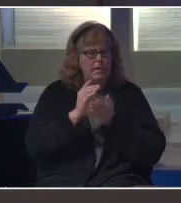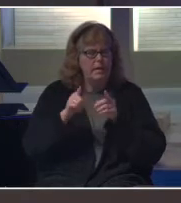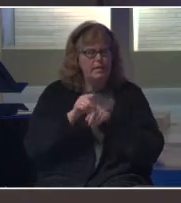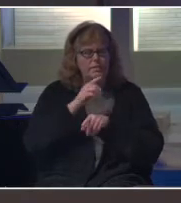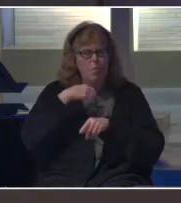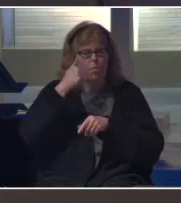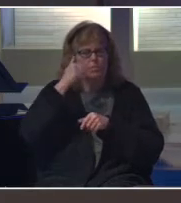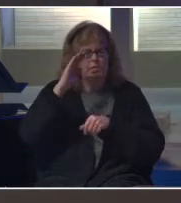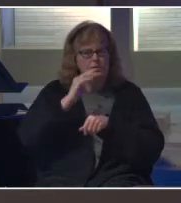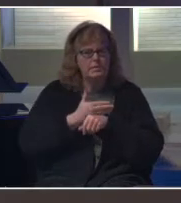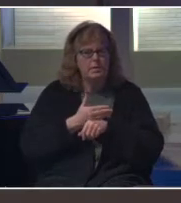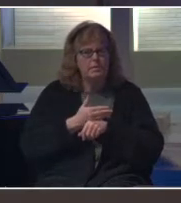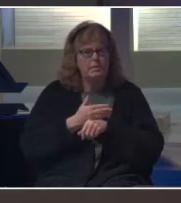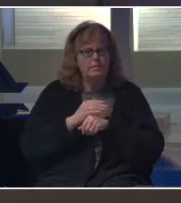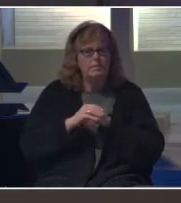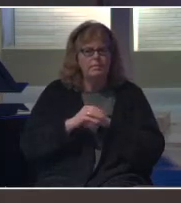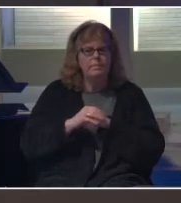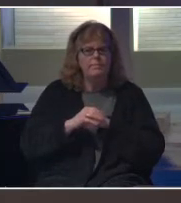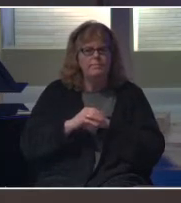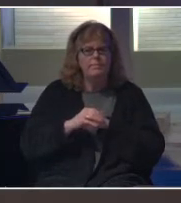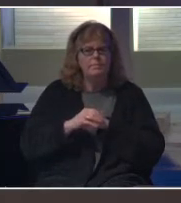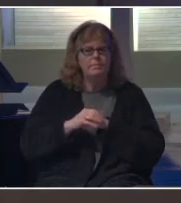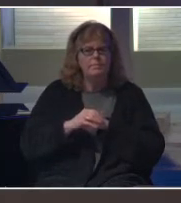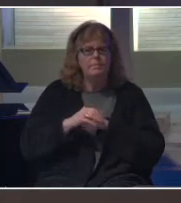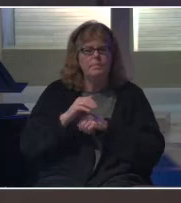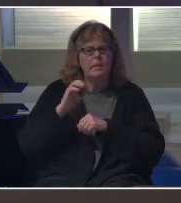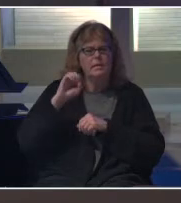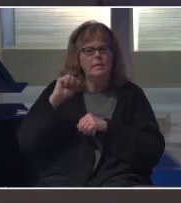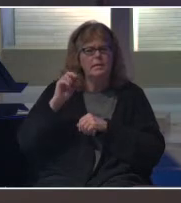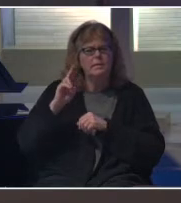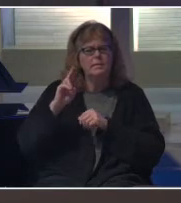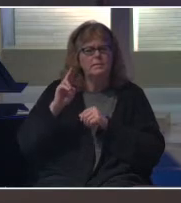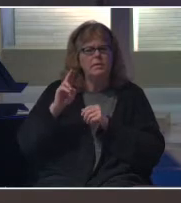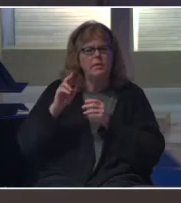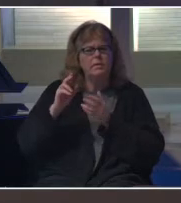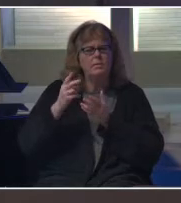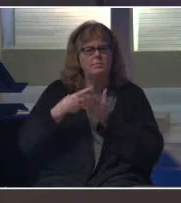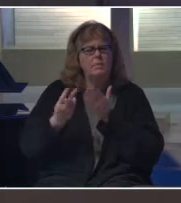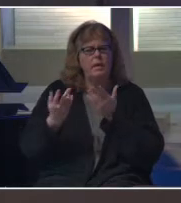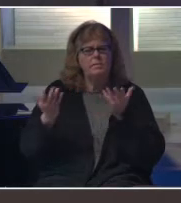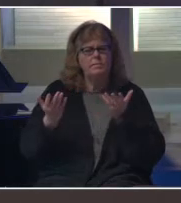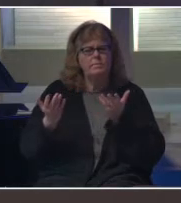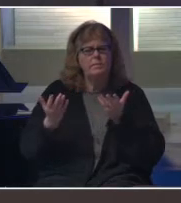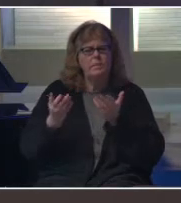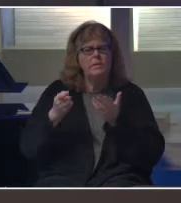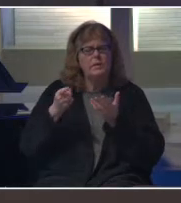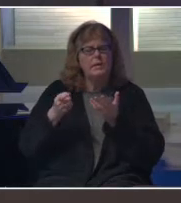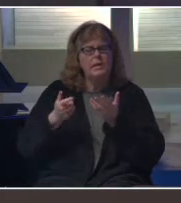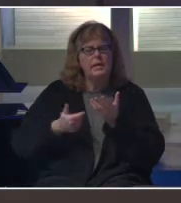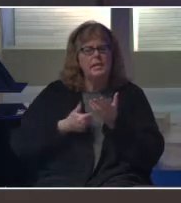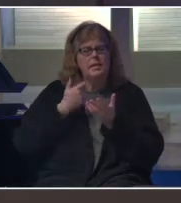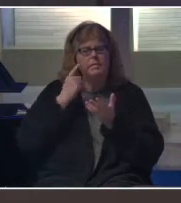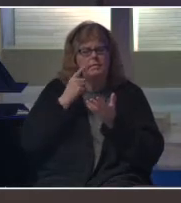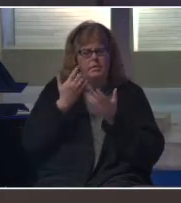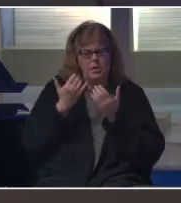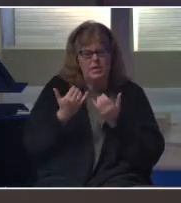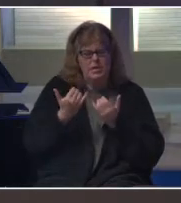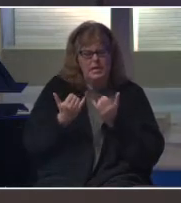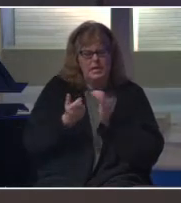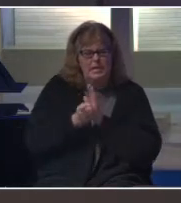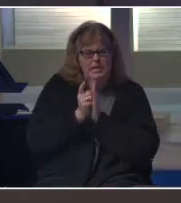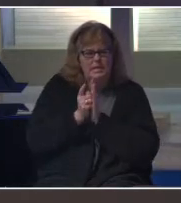son. What was Esau's downfall? Well, Esau lived for instant